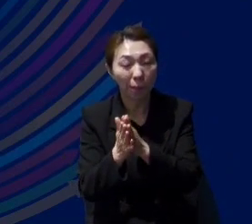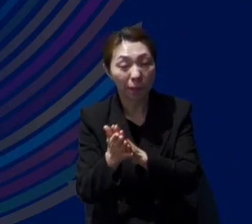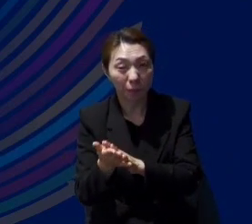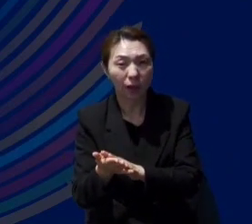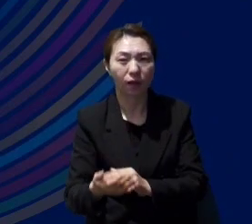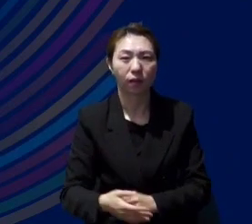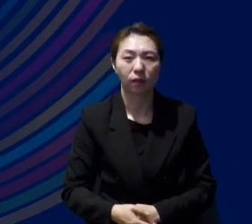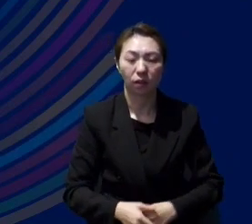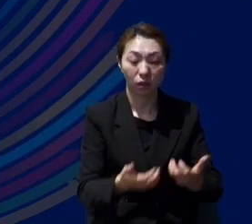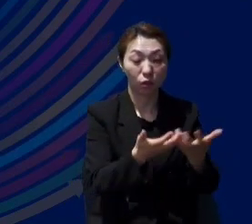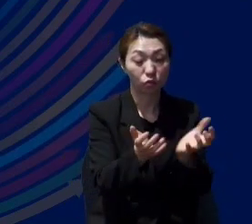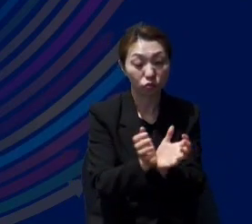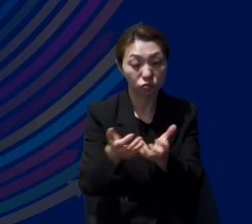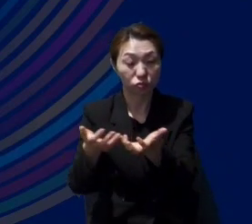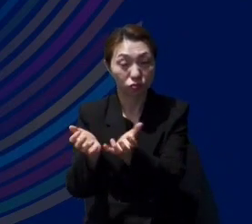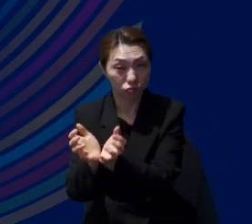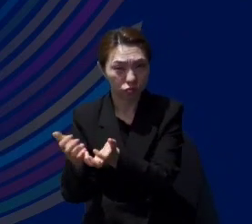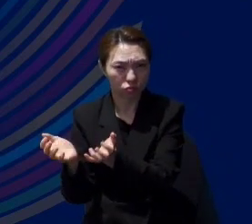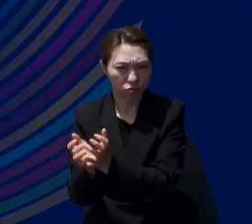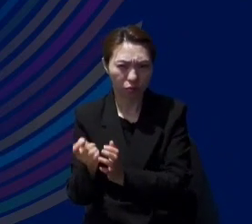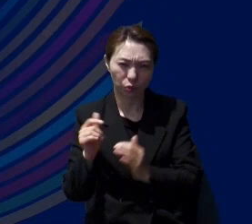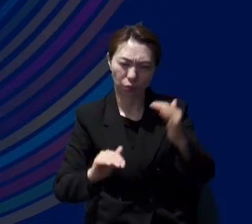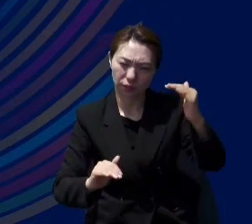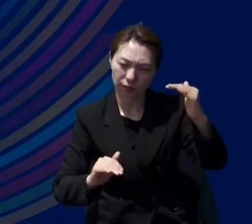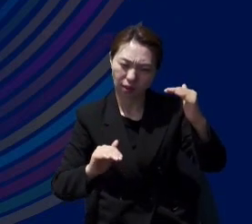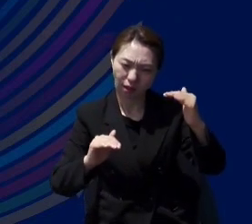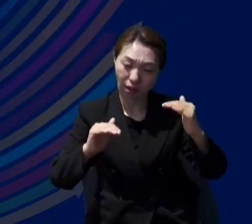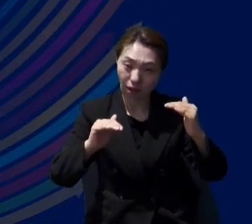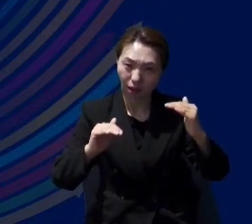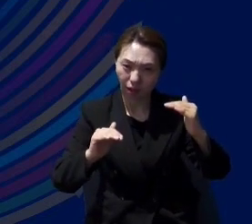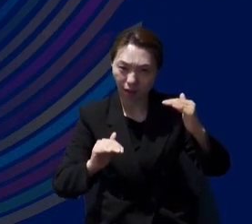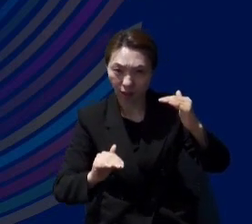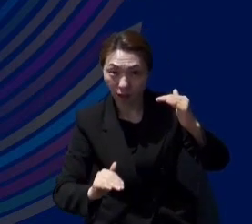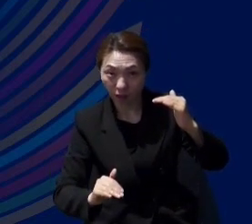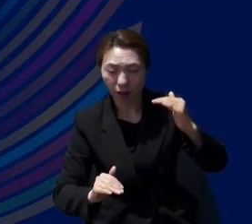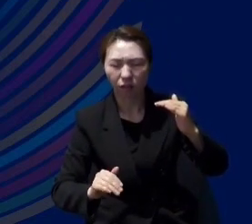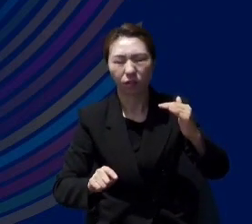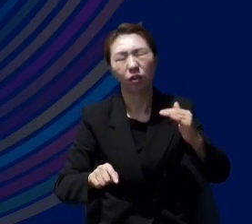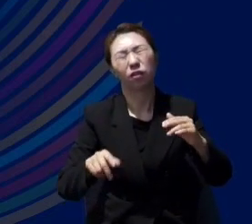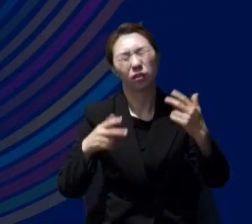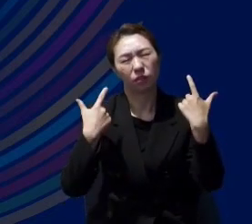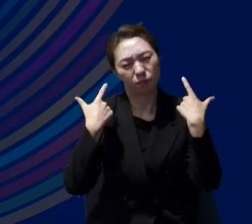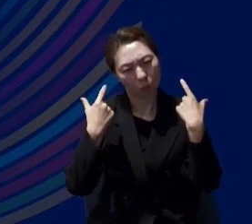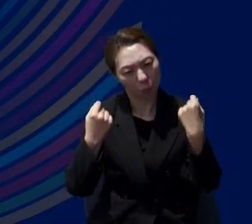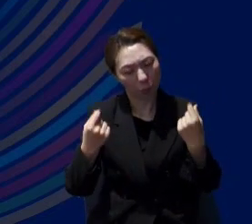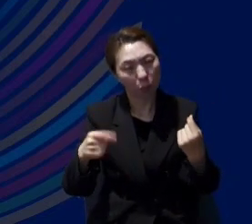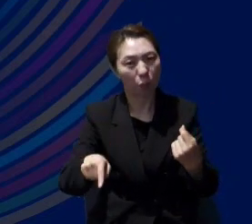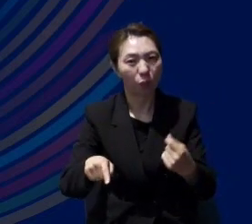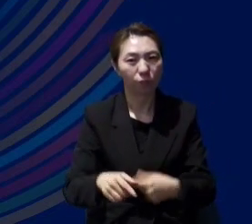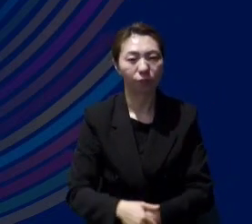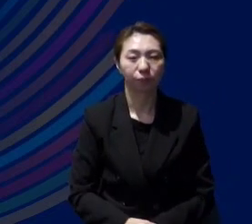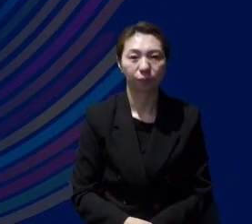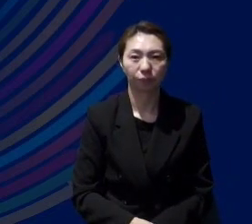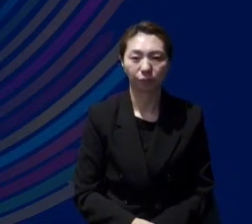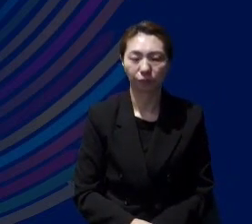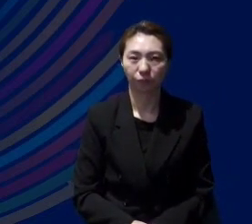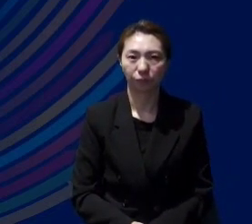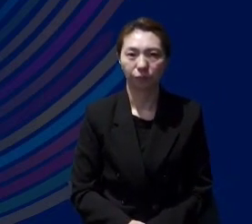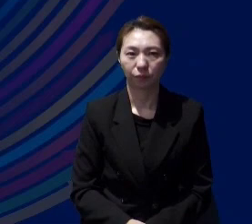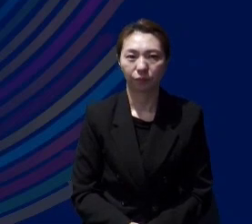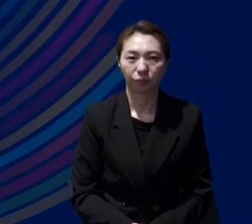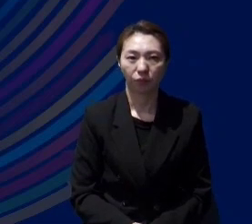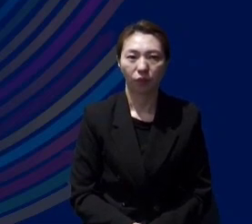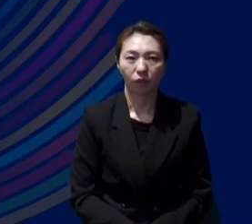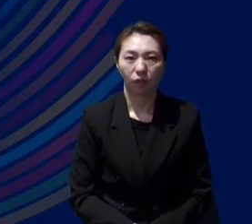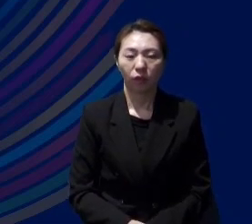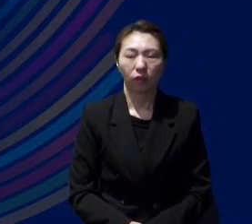in magnitude over time. Now, it's tricky to show that same kind of view, but at the